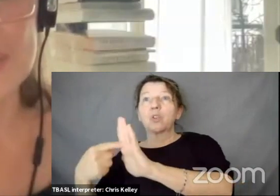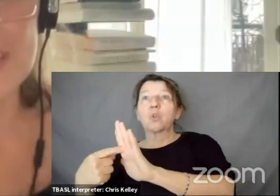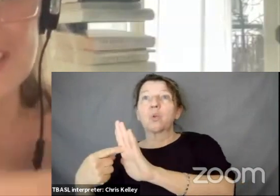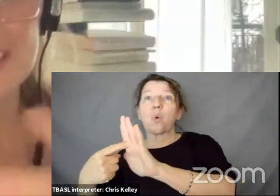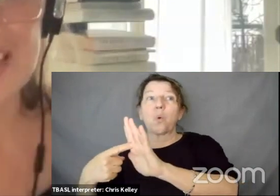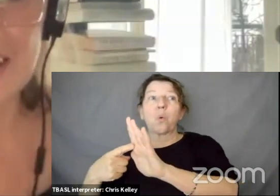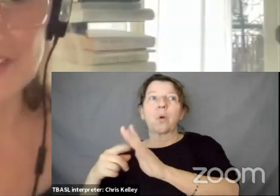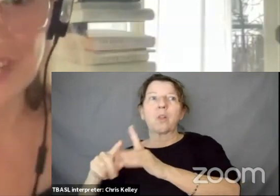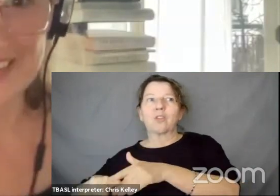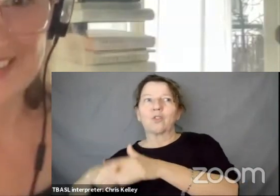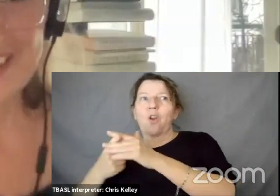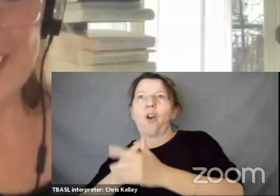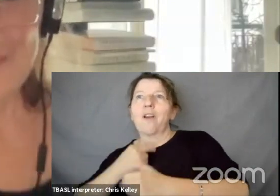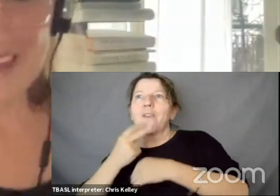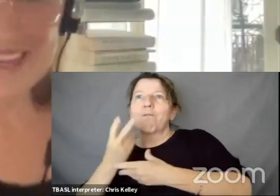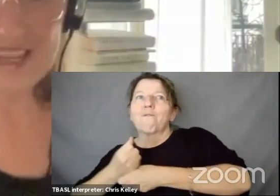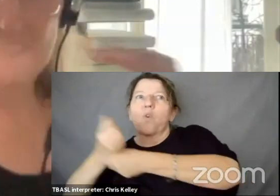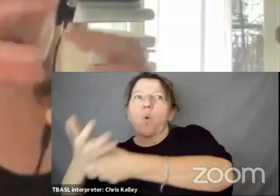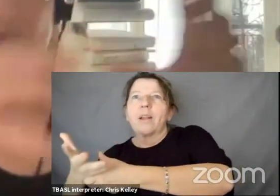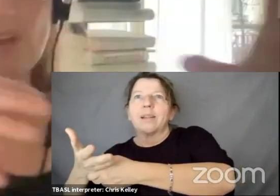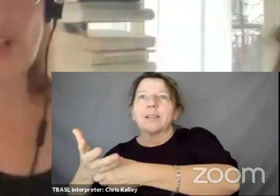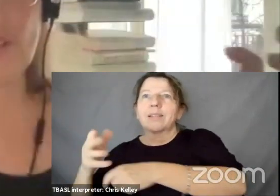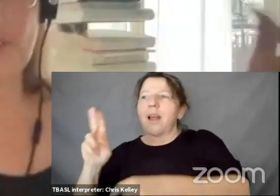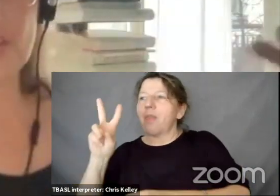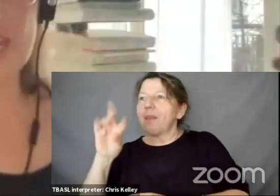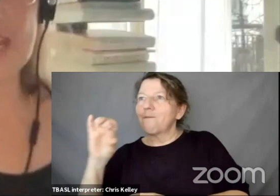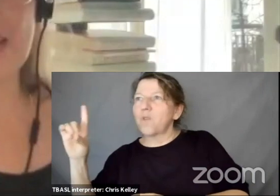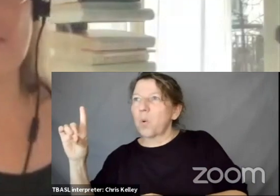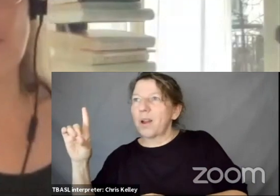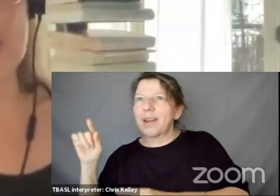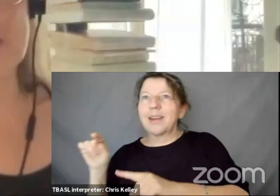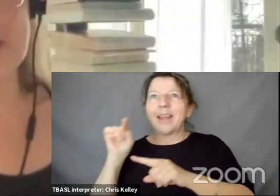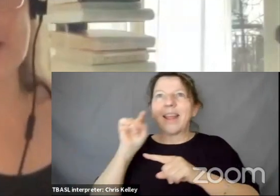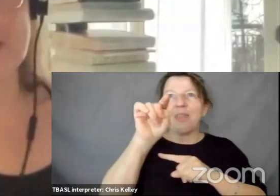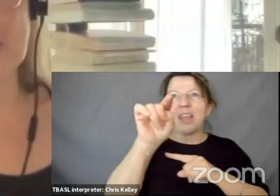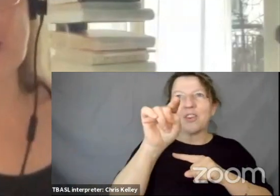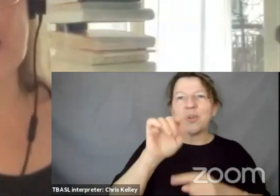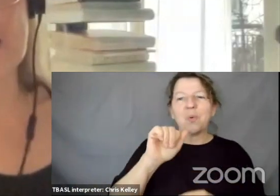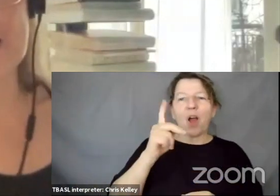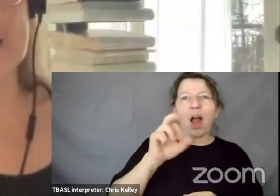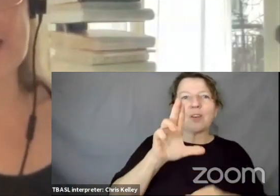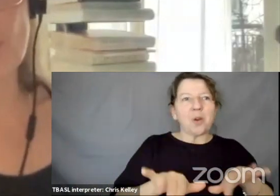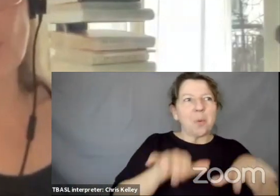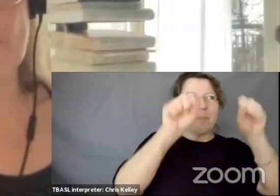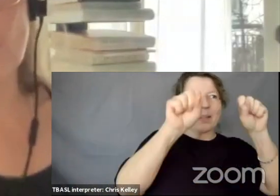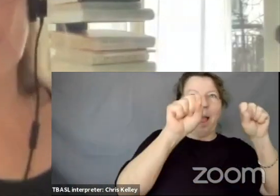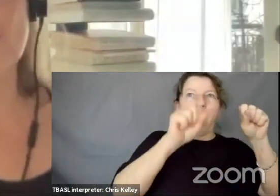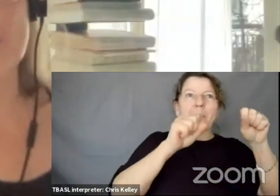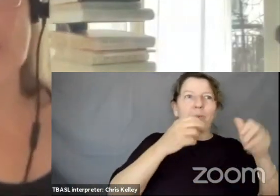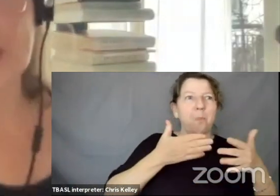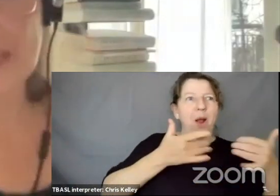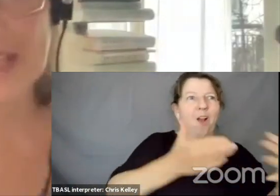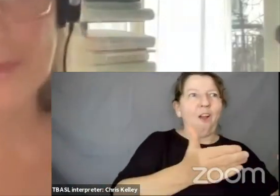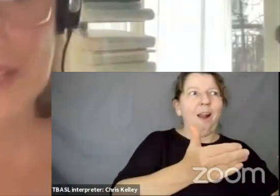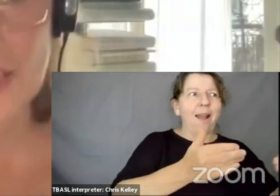moved into the nostalgia, right? And through all three of the pieces, I, of course,